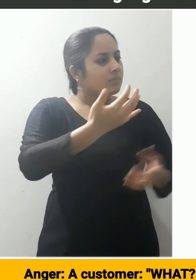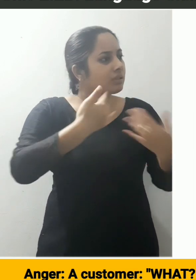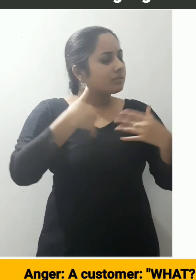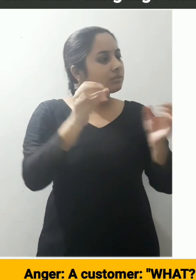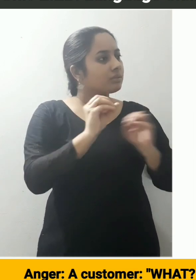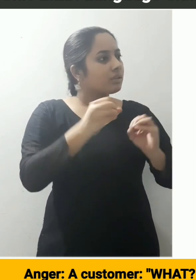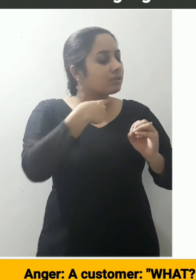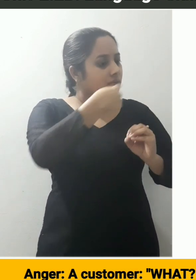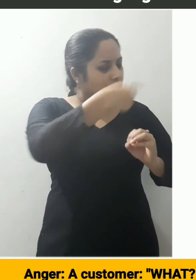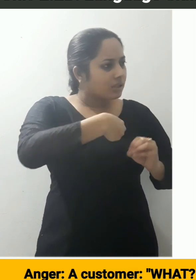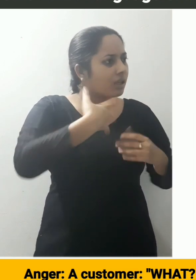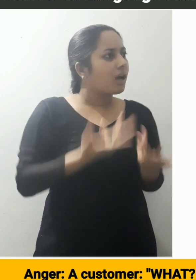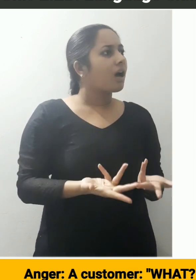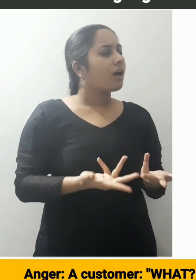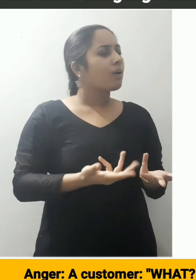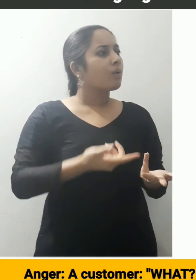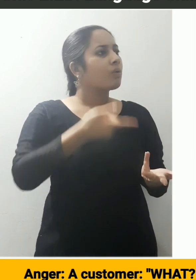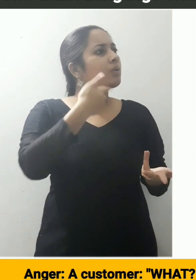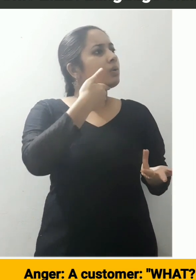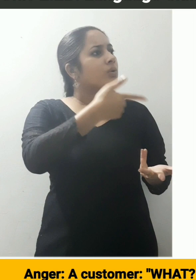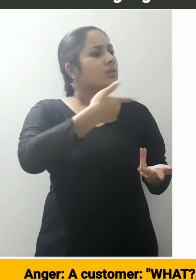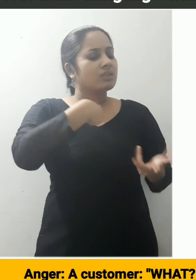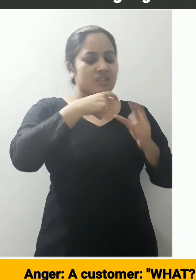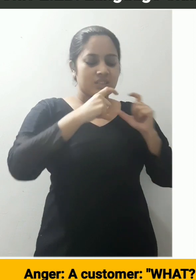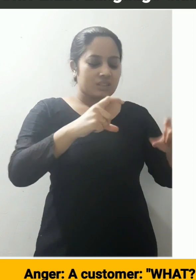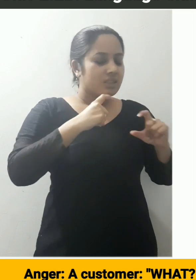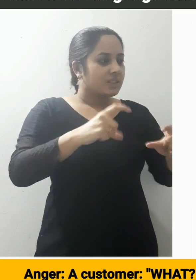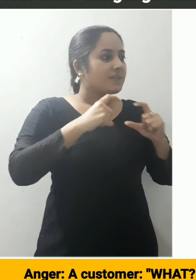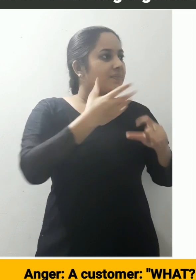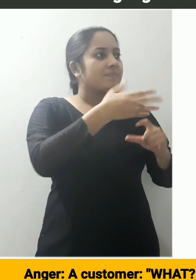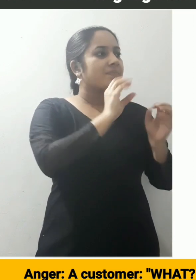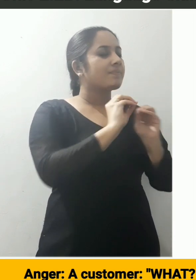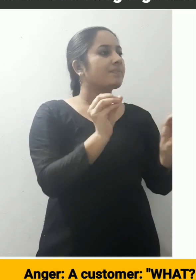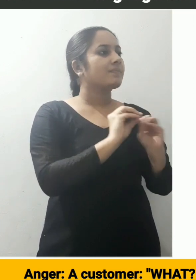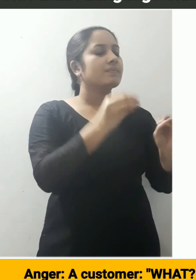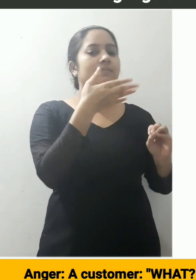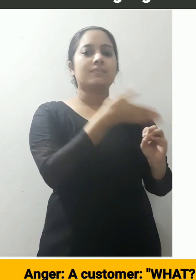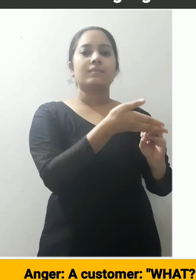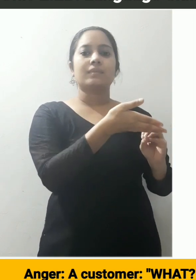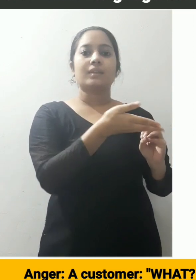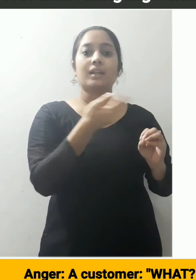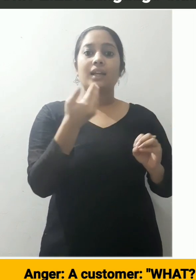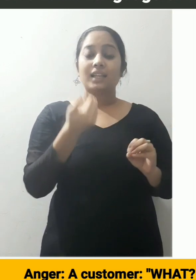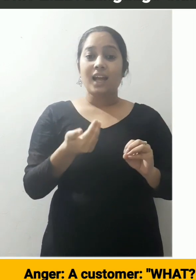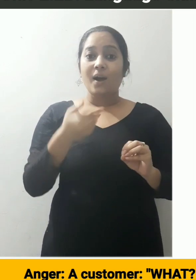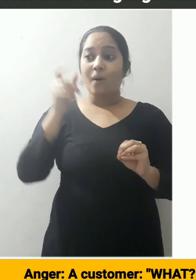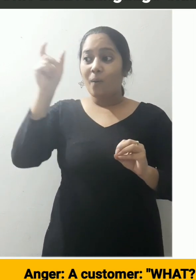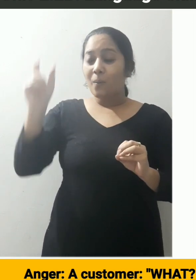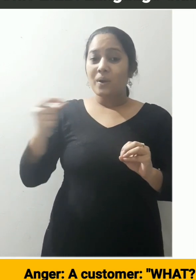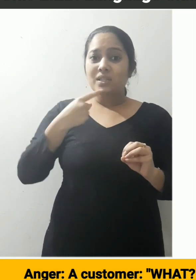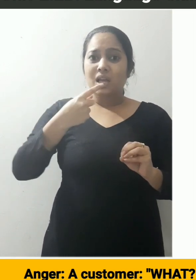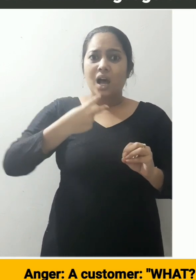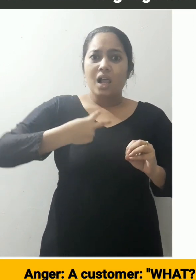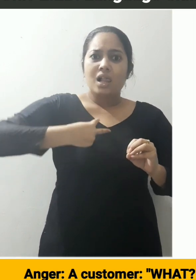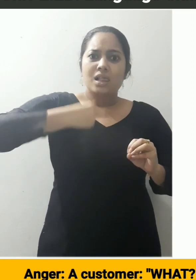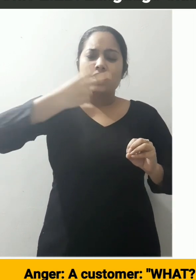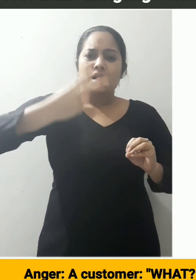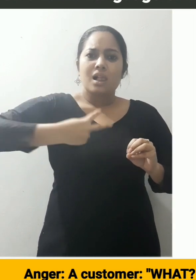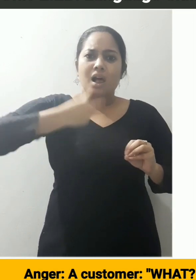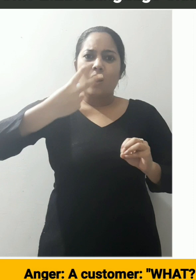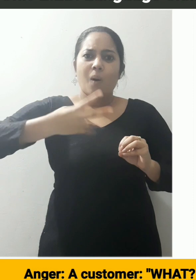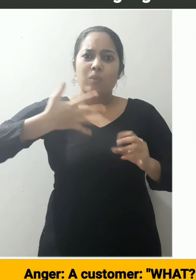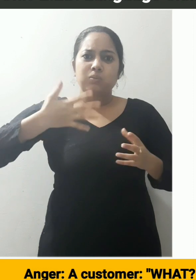mistake. Did you say? How could you be so careless? This statement, when said in a loud